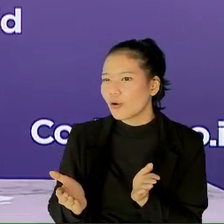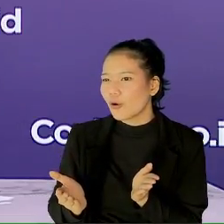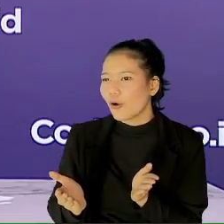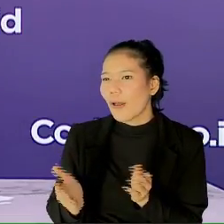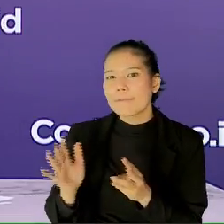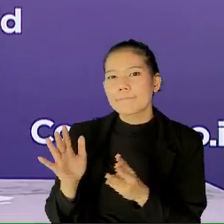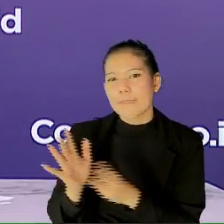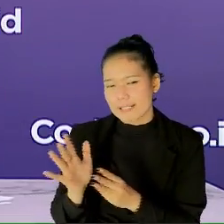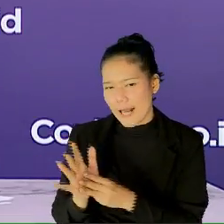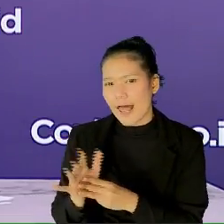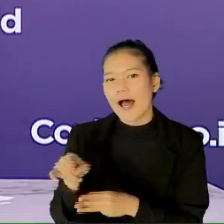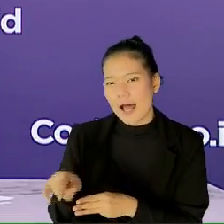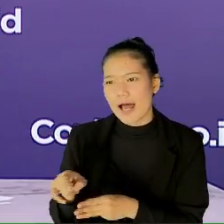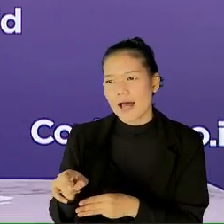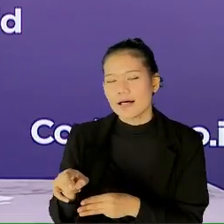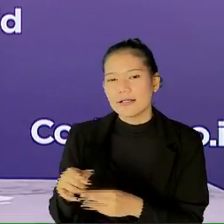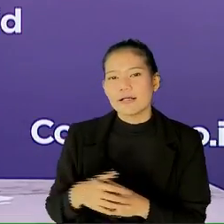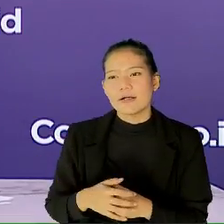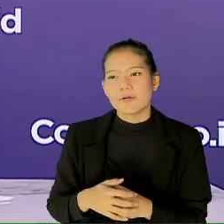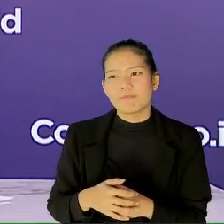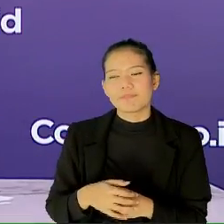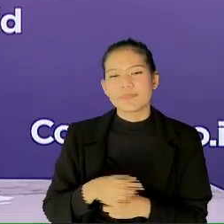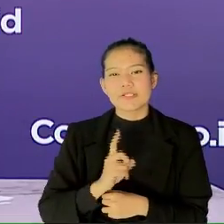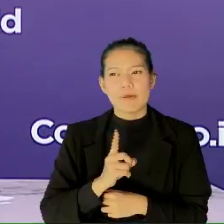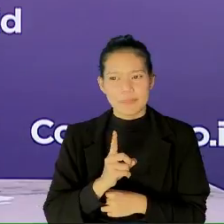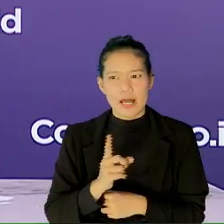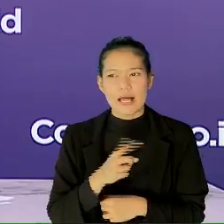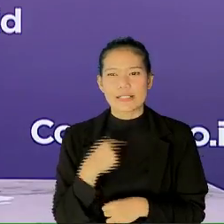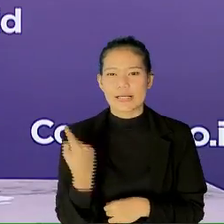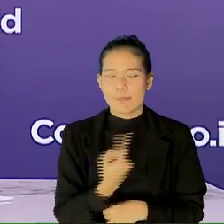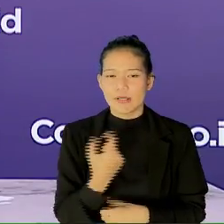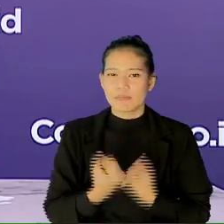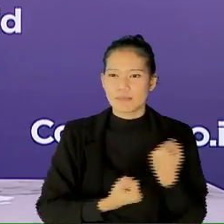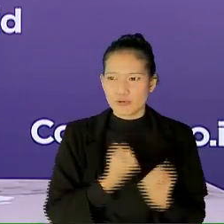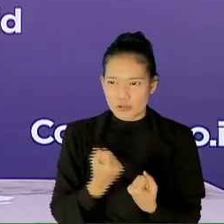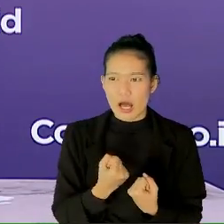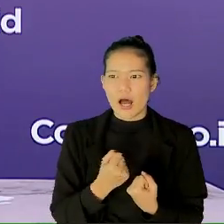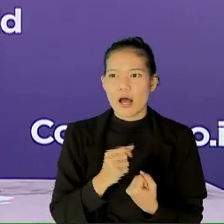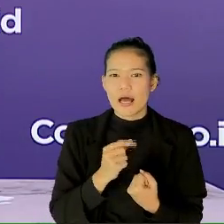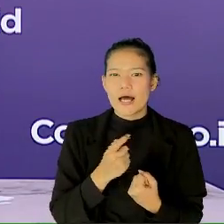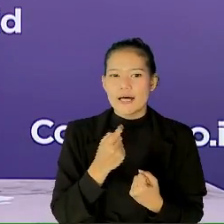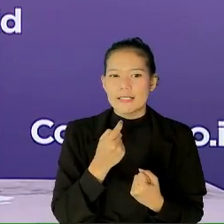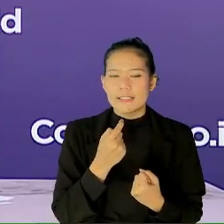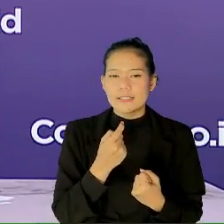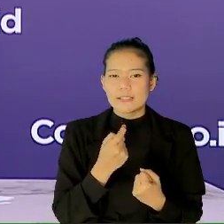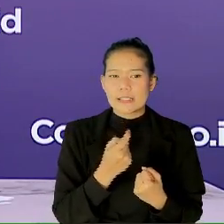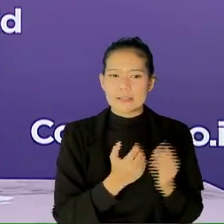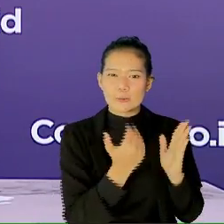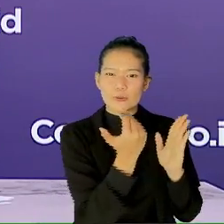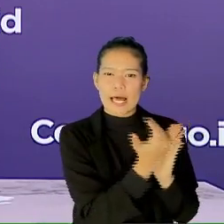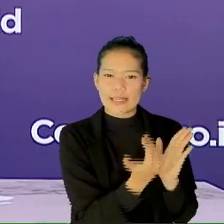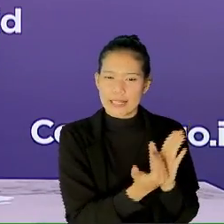problems with the imported case. So therefore, we try to stick with the